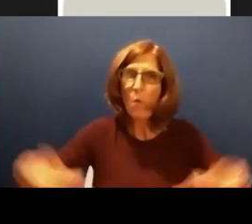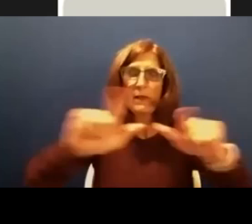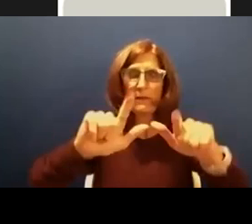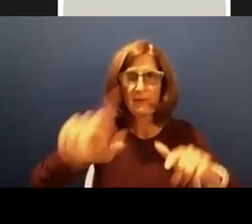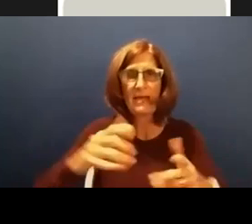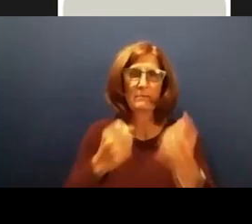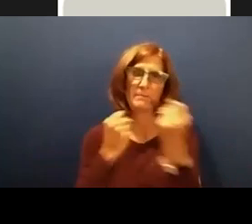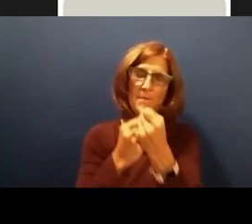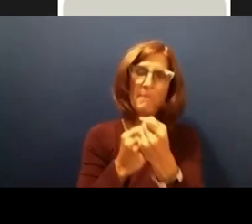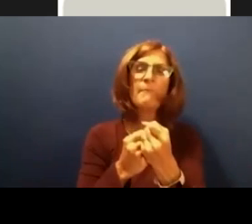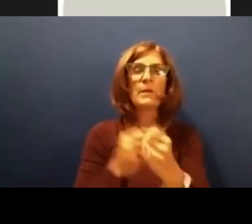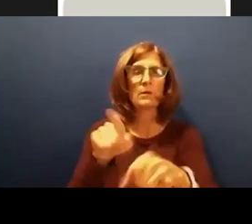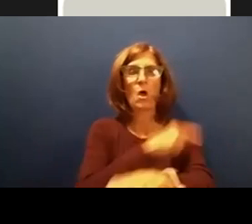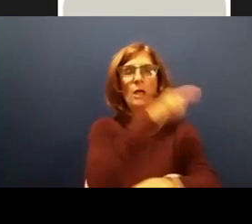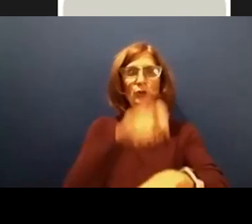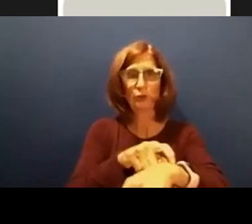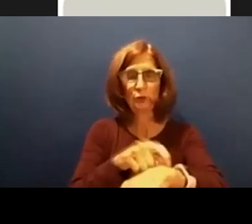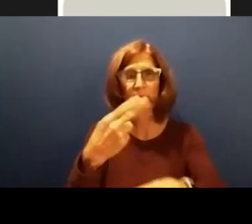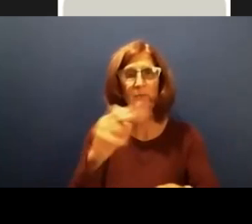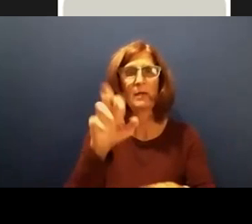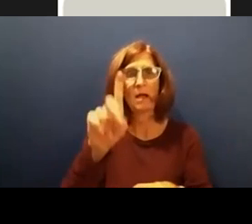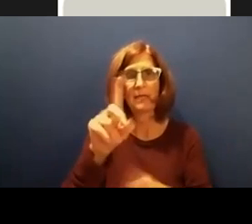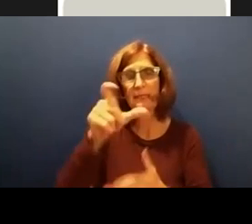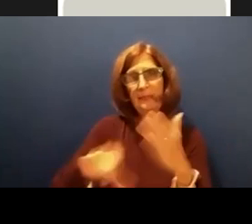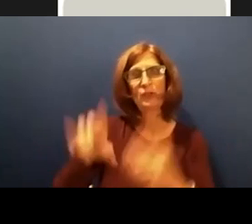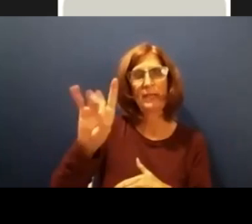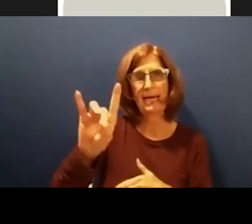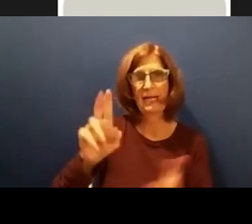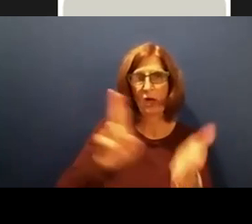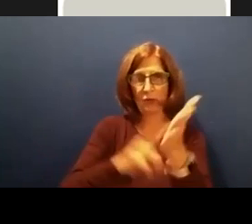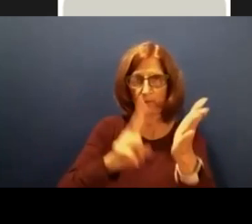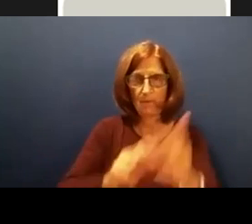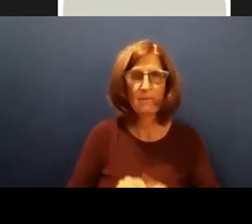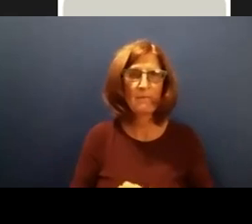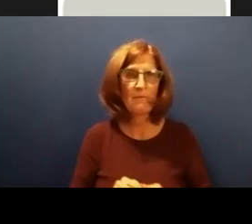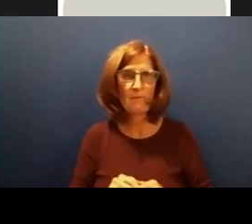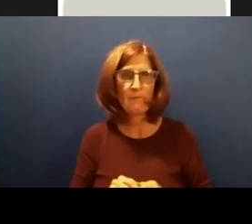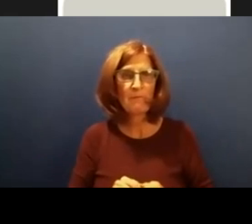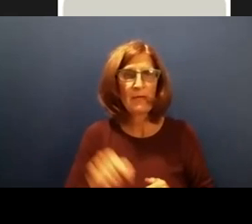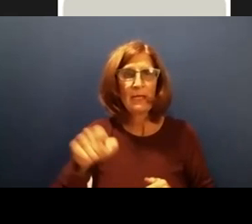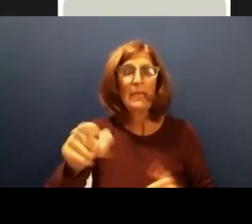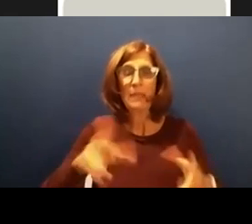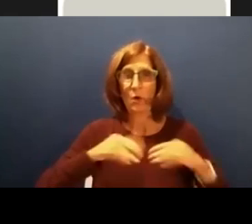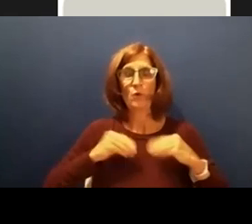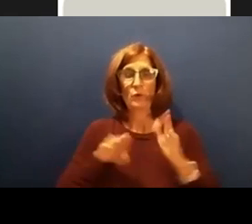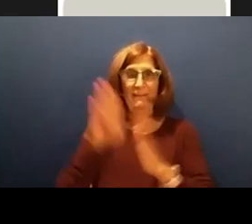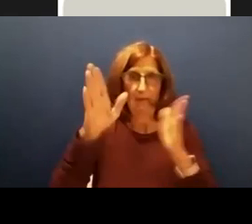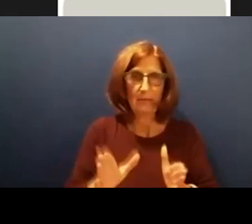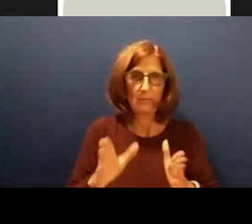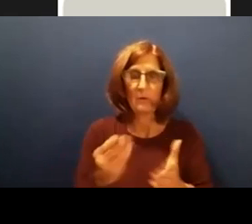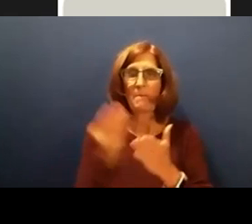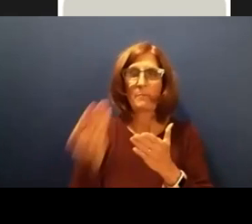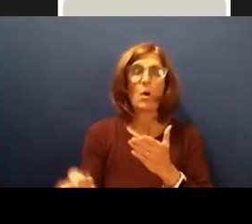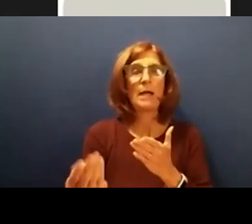long-term HUD Housing Assistance Program Section 8 contract. Telesis, the owner-developer, acquired the property in 2004